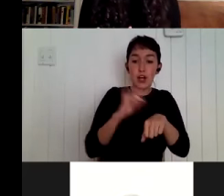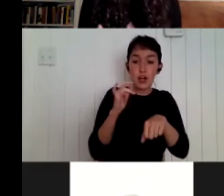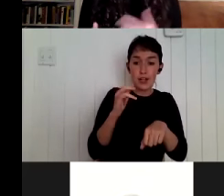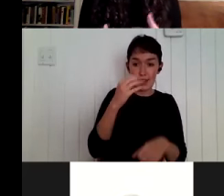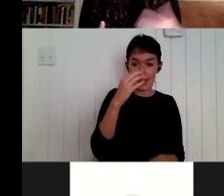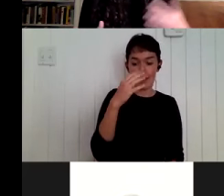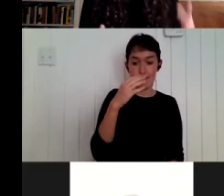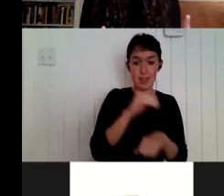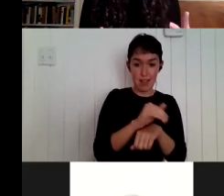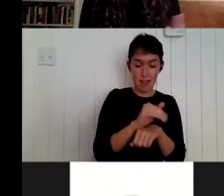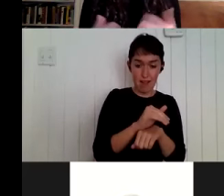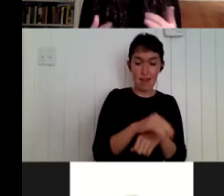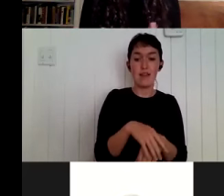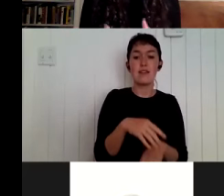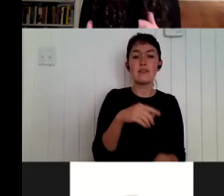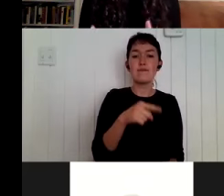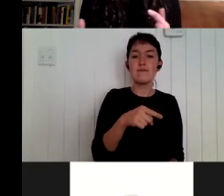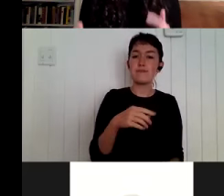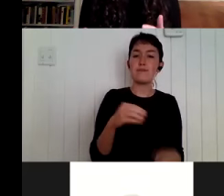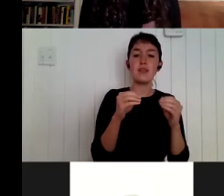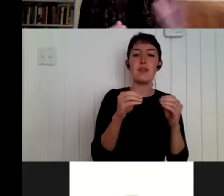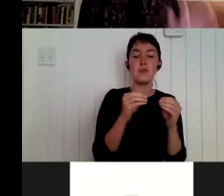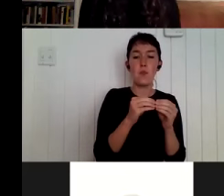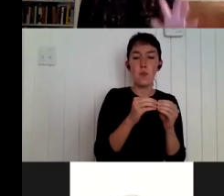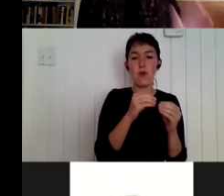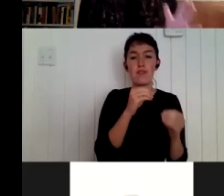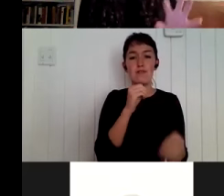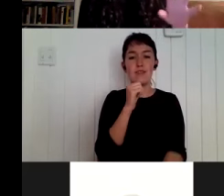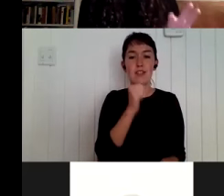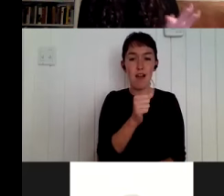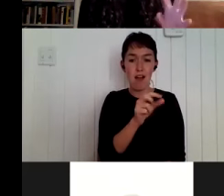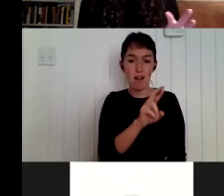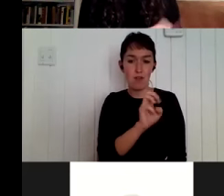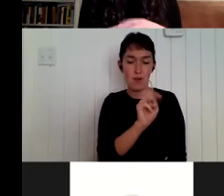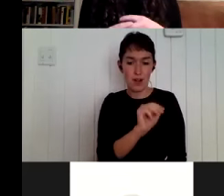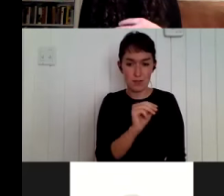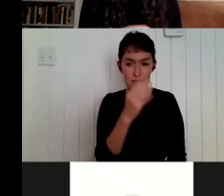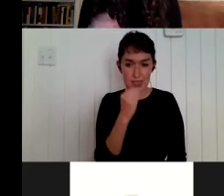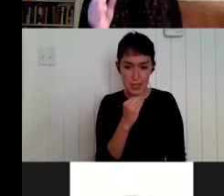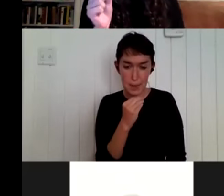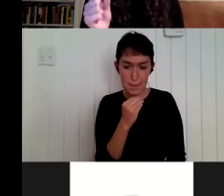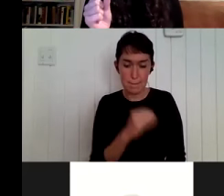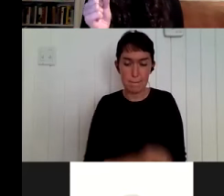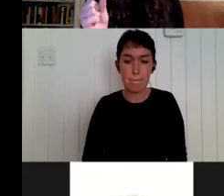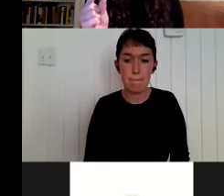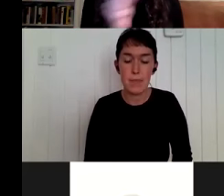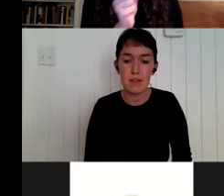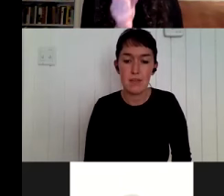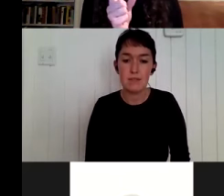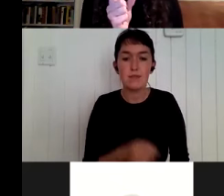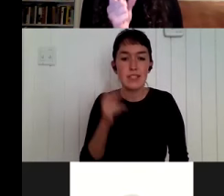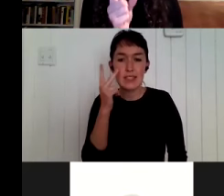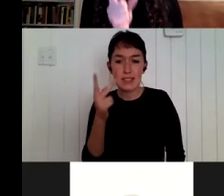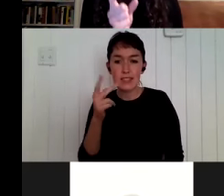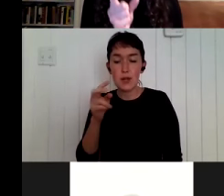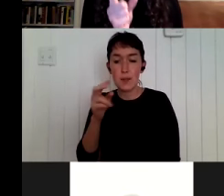sleep, with periods of REM sleep lengthening later in the night. And you can see that on this graph that I'm plotting, where the black parts of